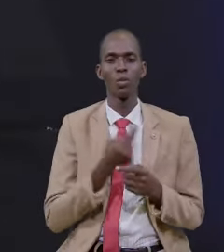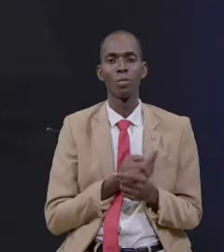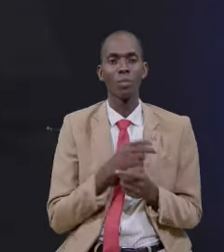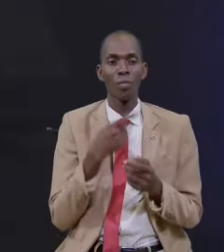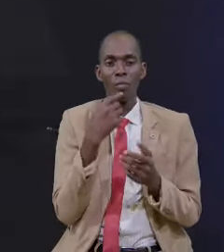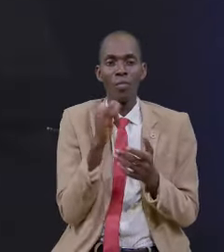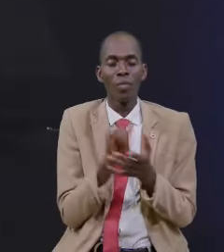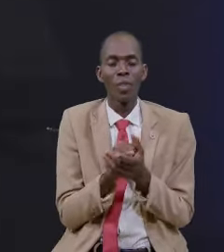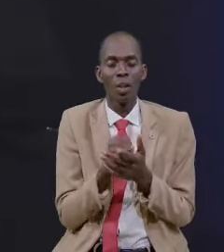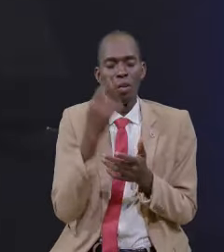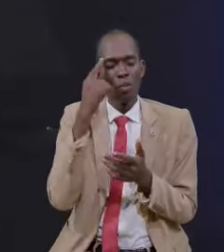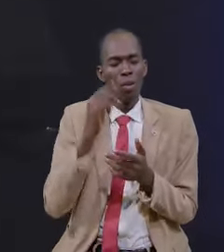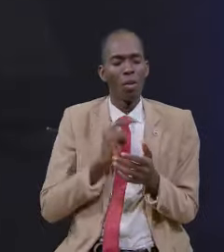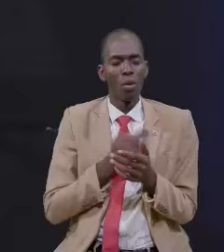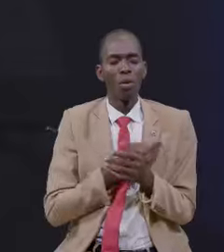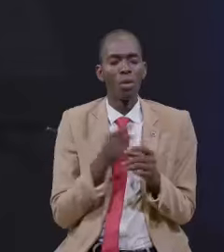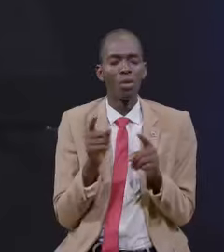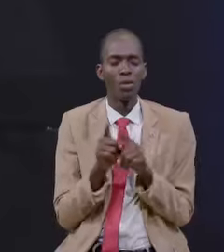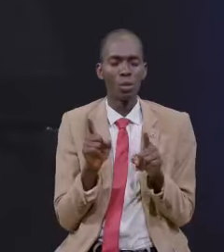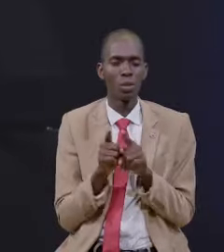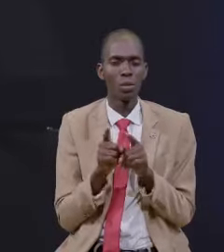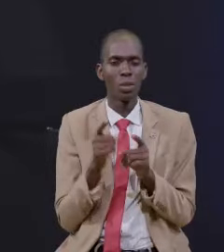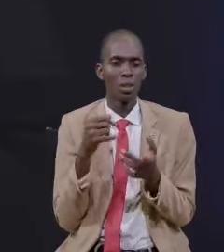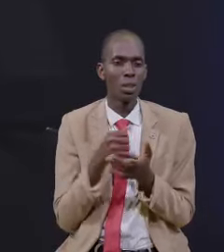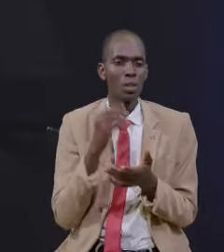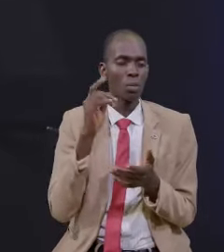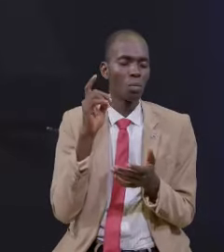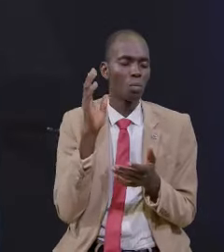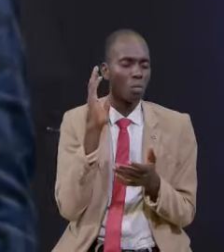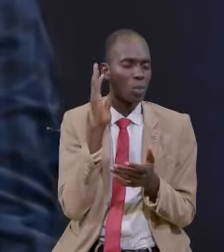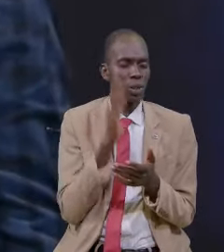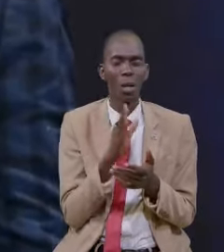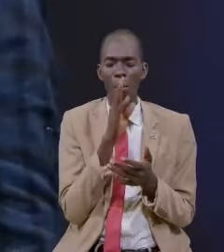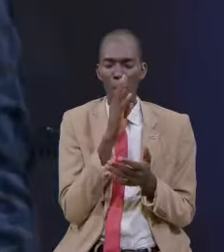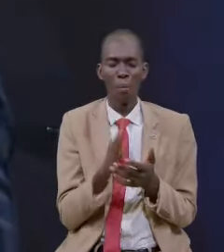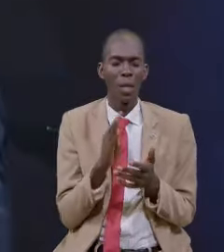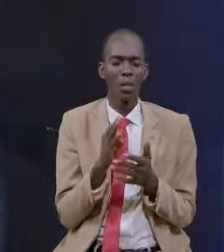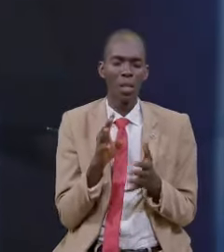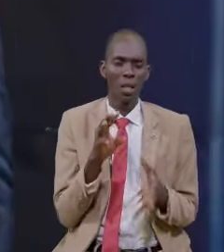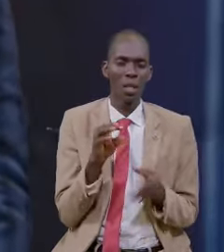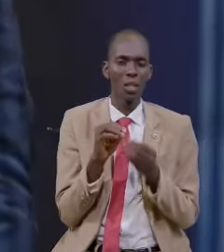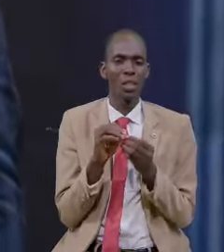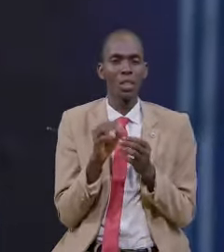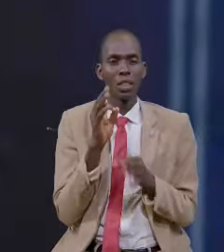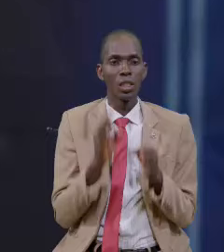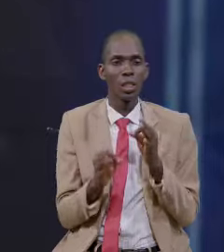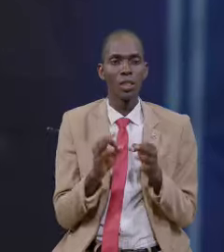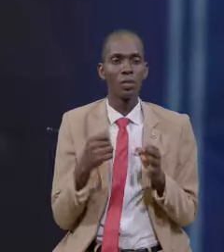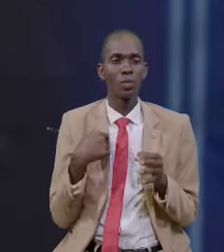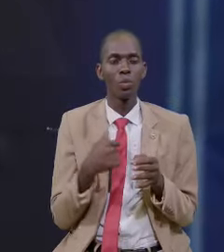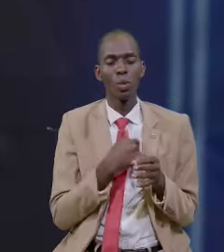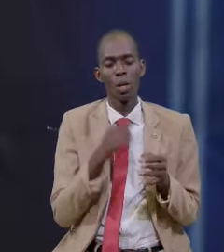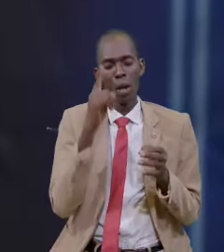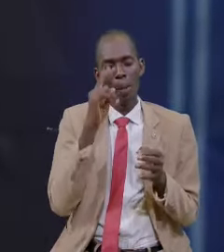us also, to whom it shall be imputed, if we believe